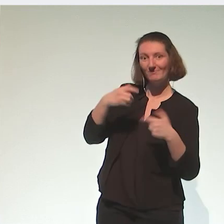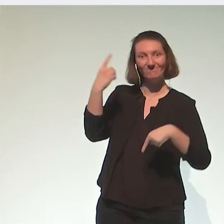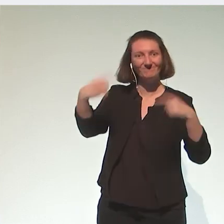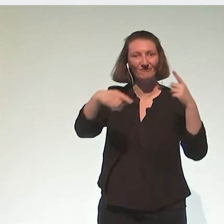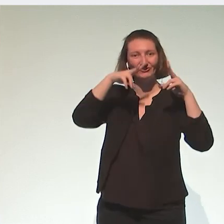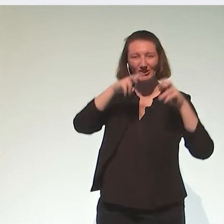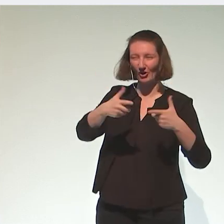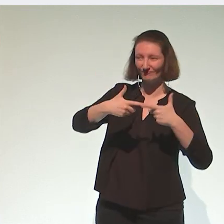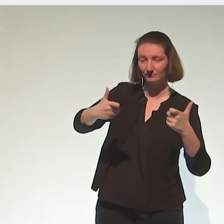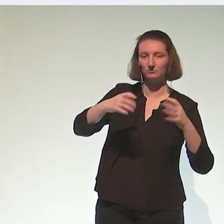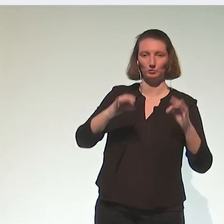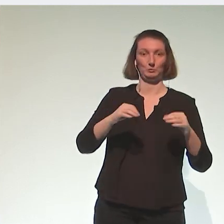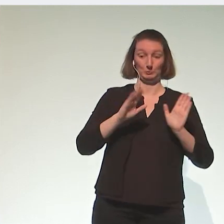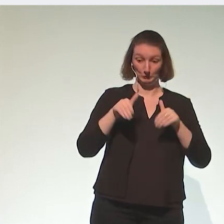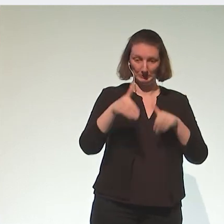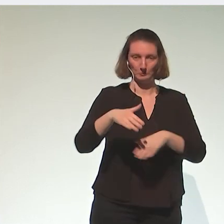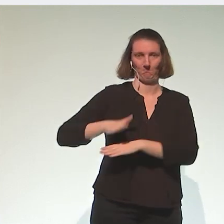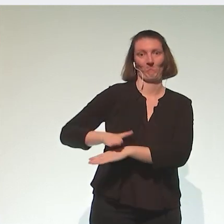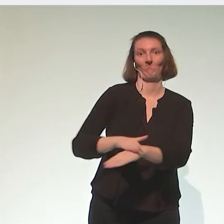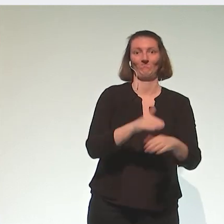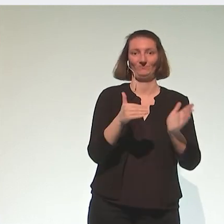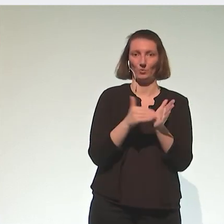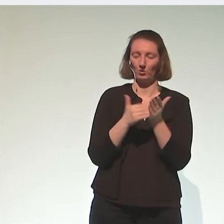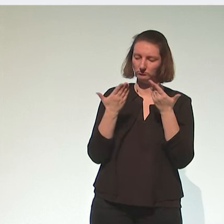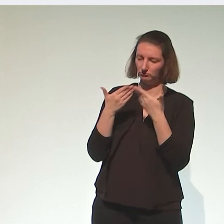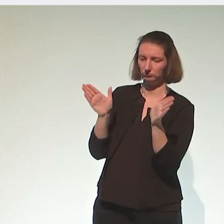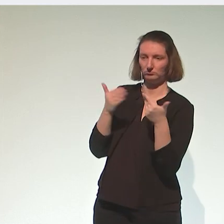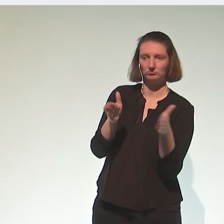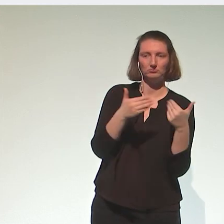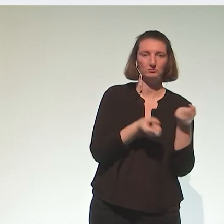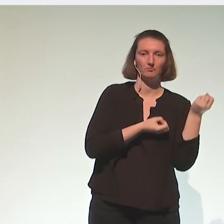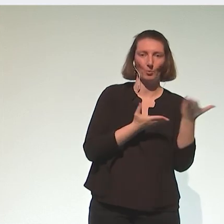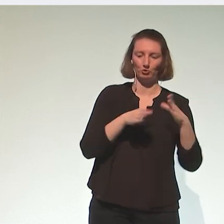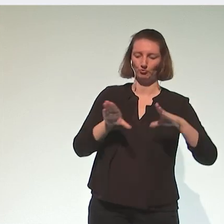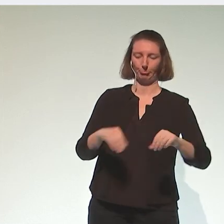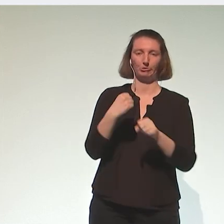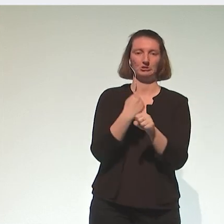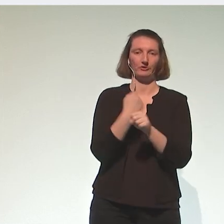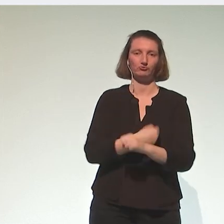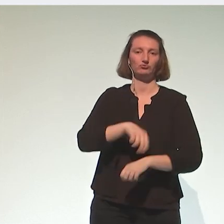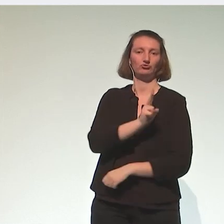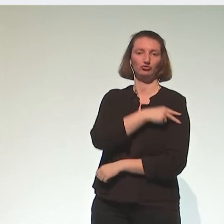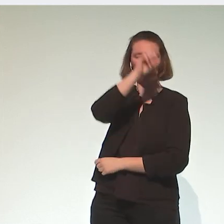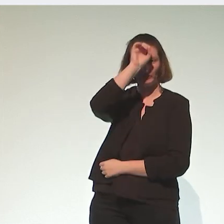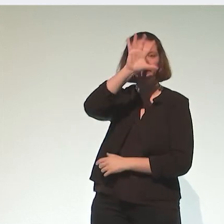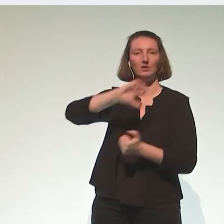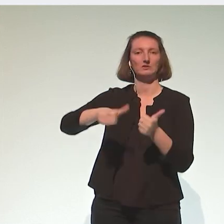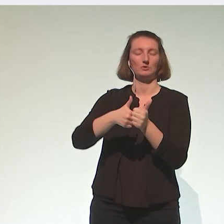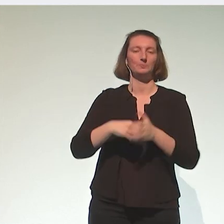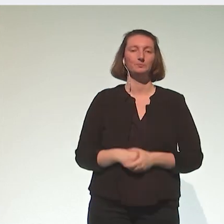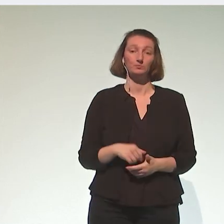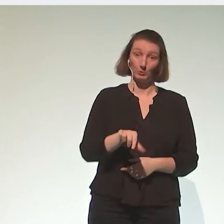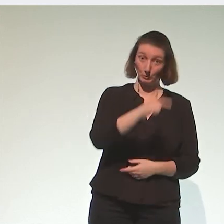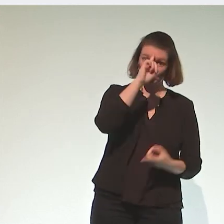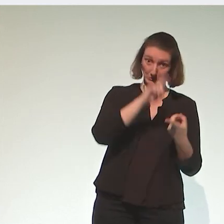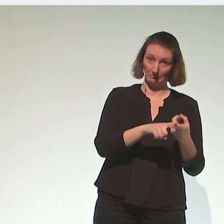involved in this area, research involved in this area. We're continuing to open assistant clinical research positions.